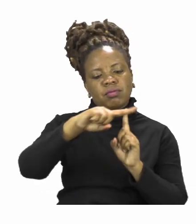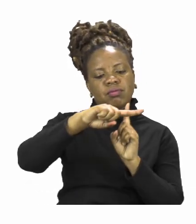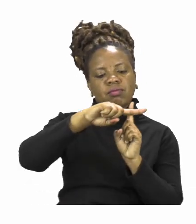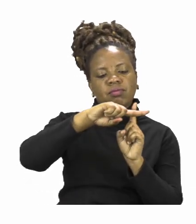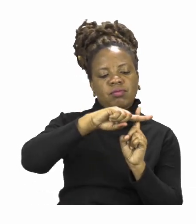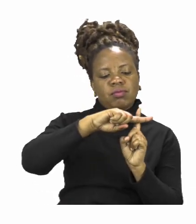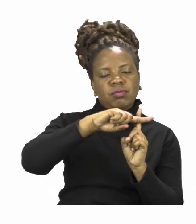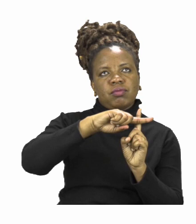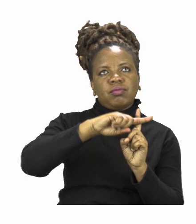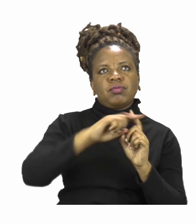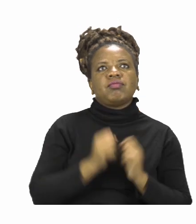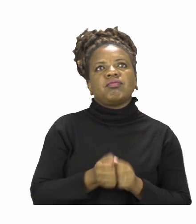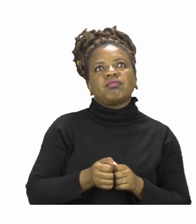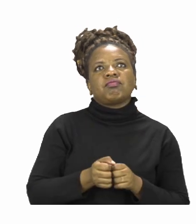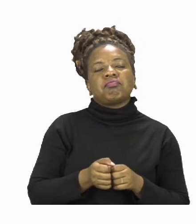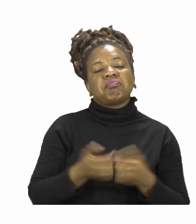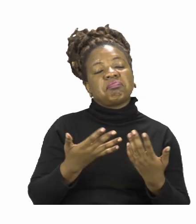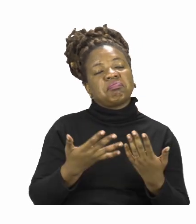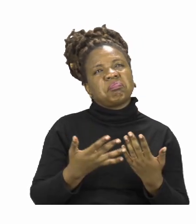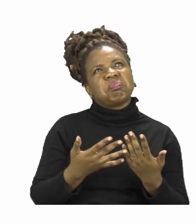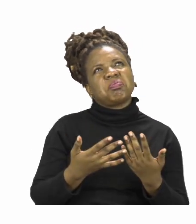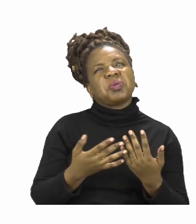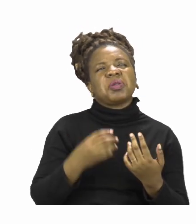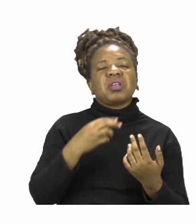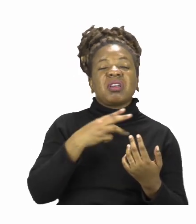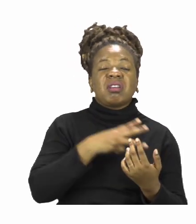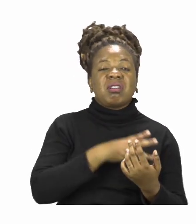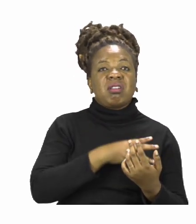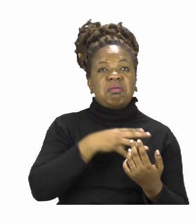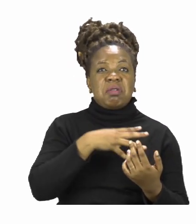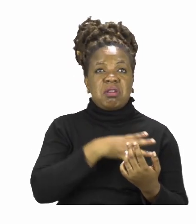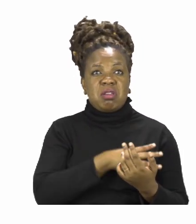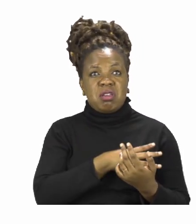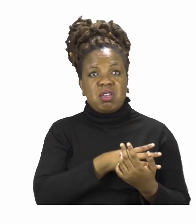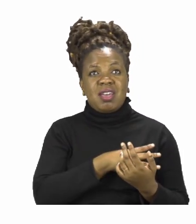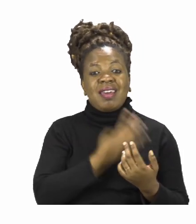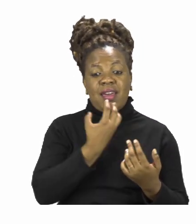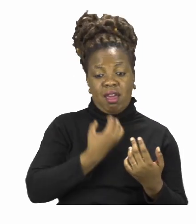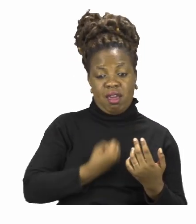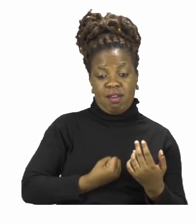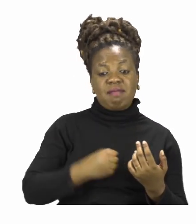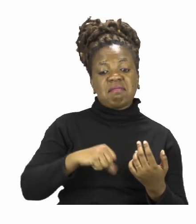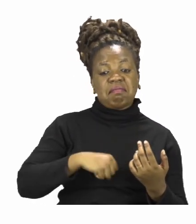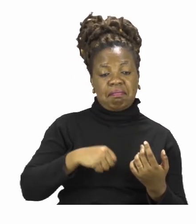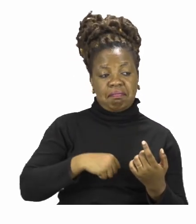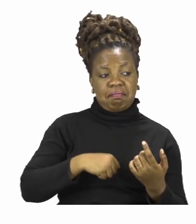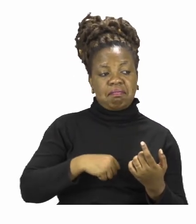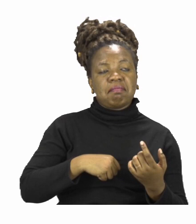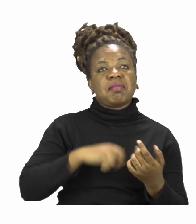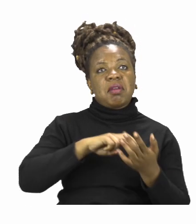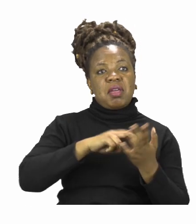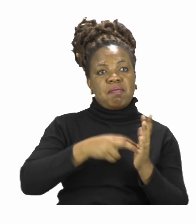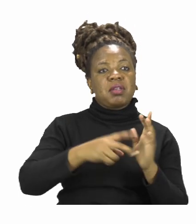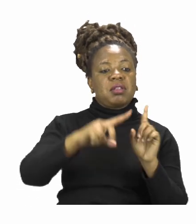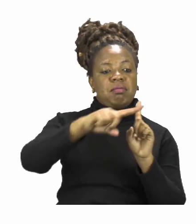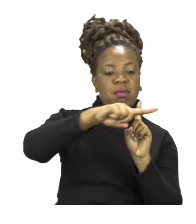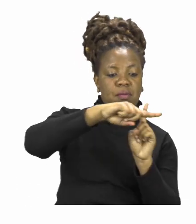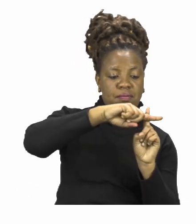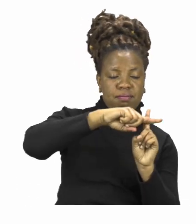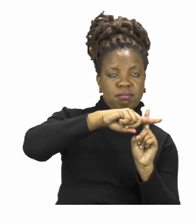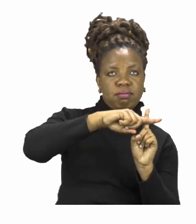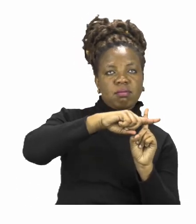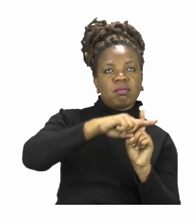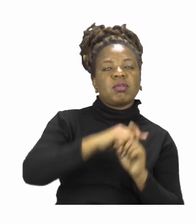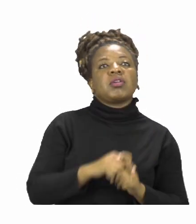about HIV and AIDS, means that you have HIV or AIDS. If you are negative,